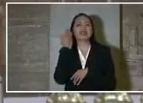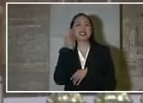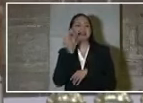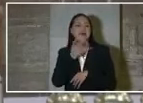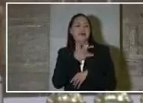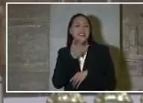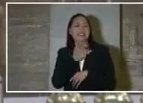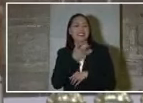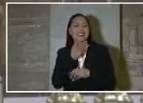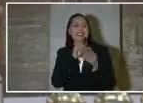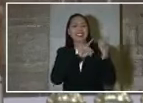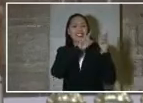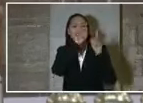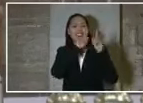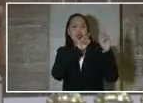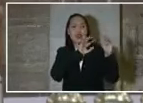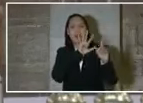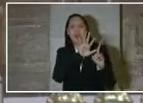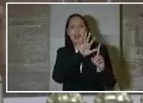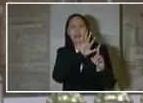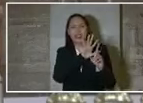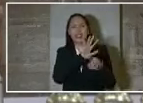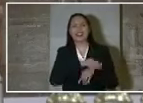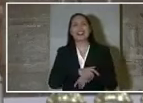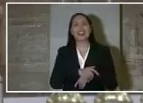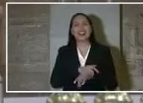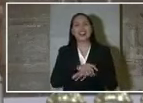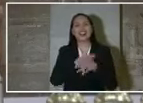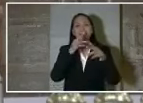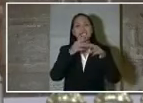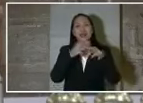tawag natin dyan, star complex.